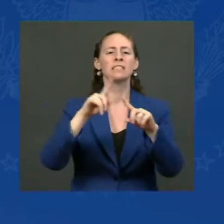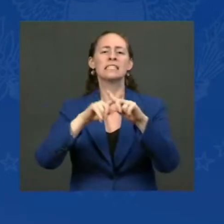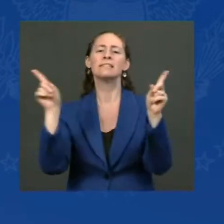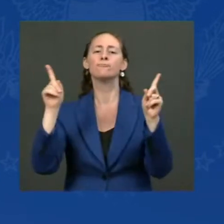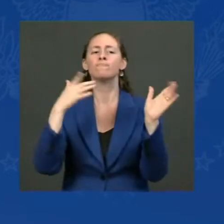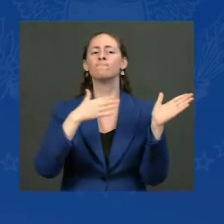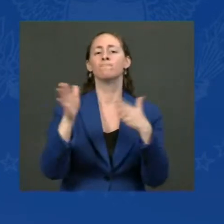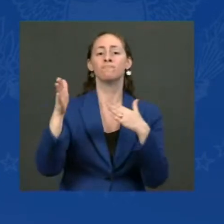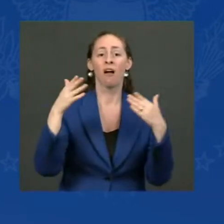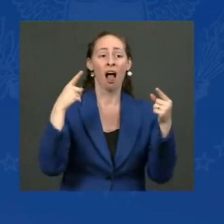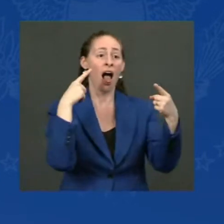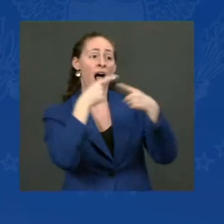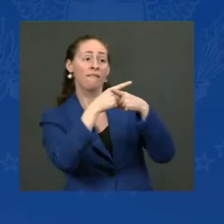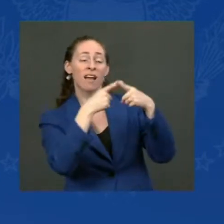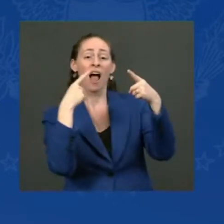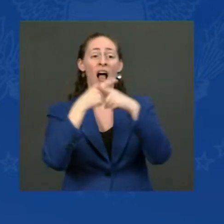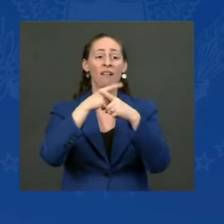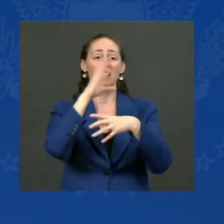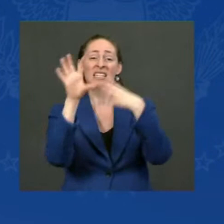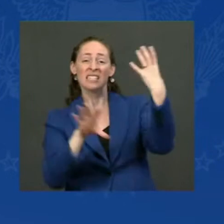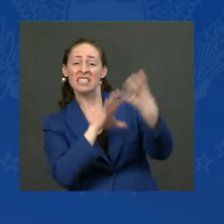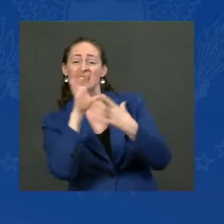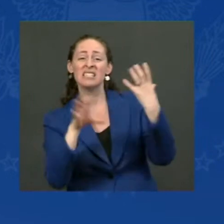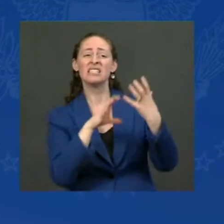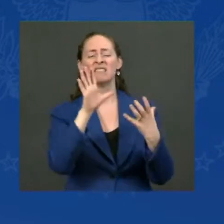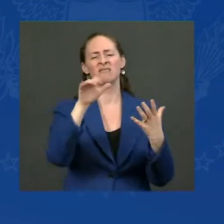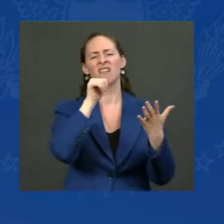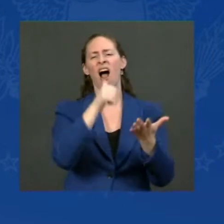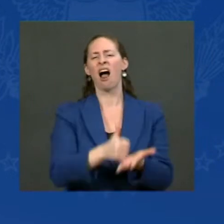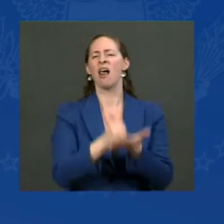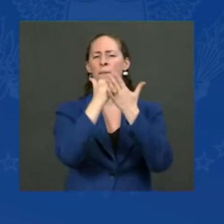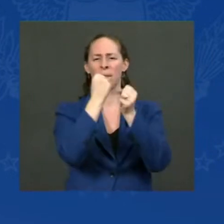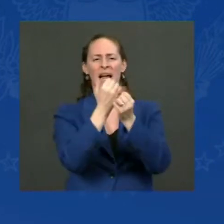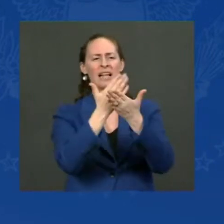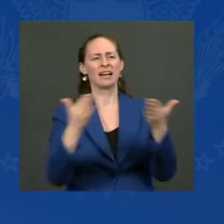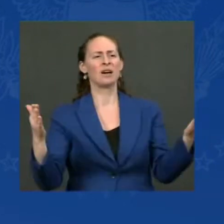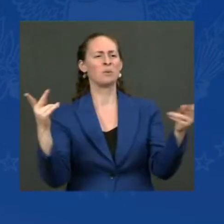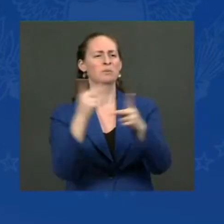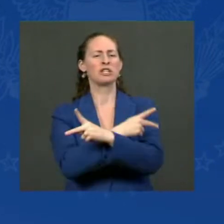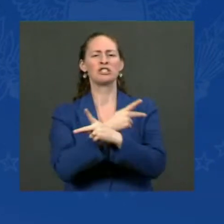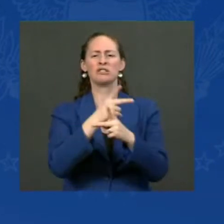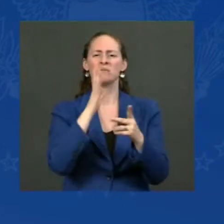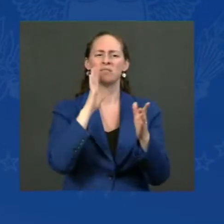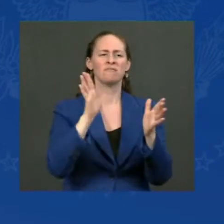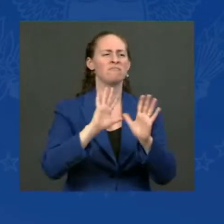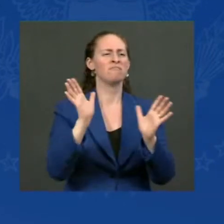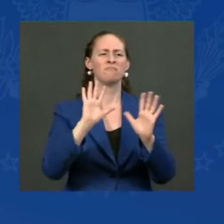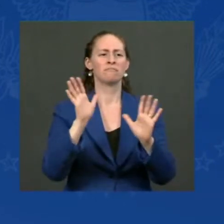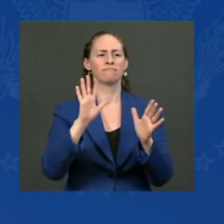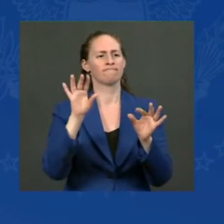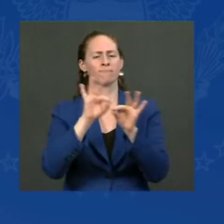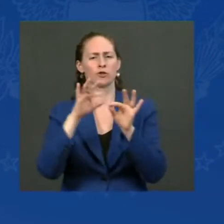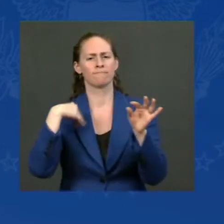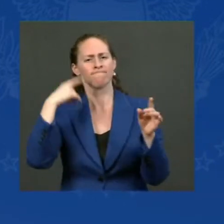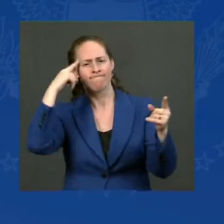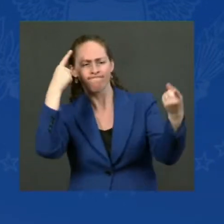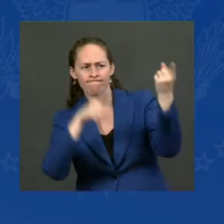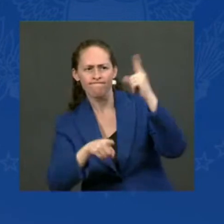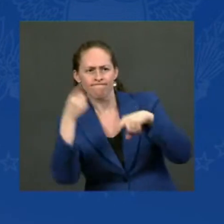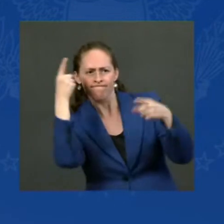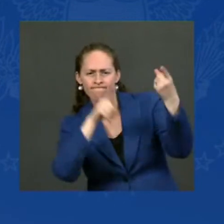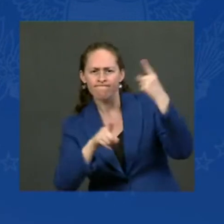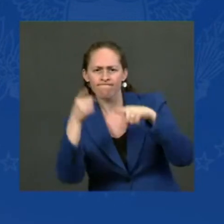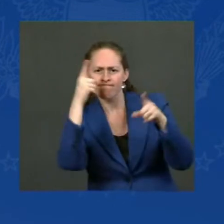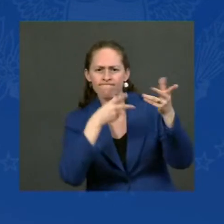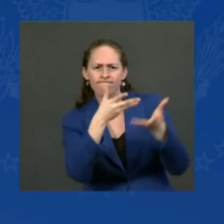hurt around the world. We must redouble our diplomacy and commit to political negotiations,